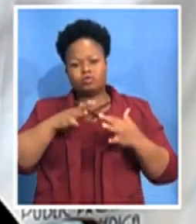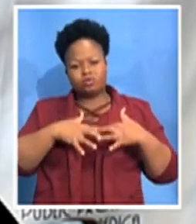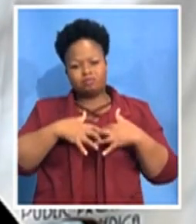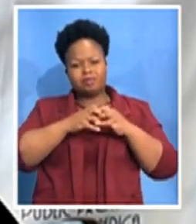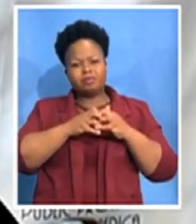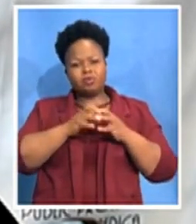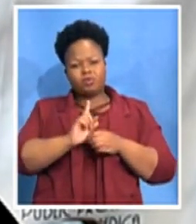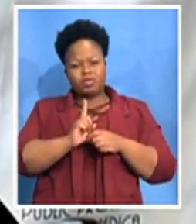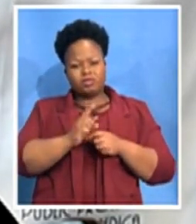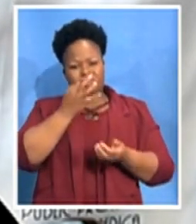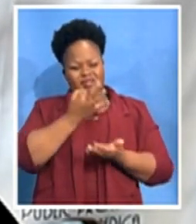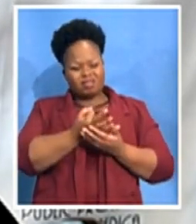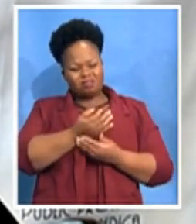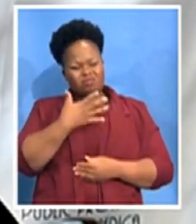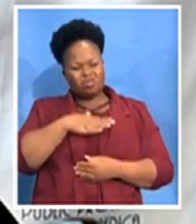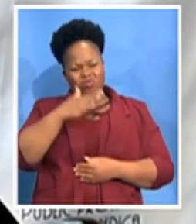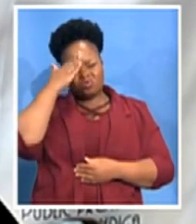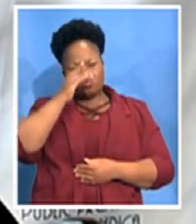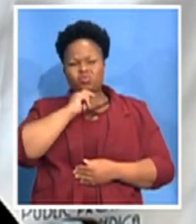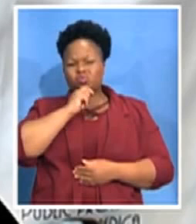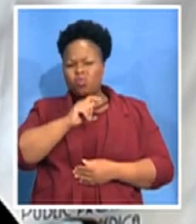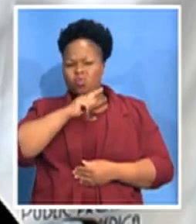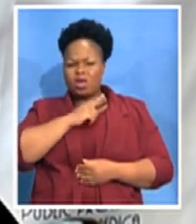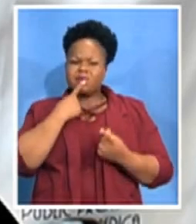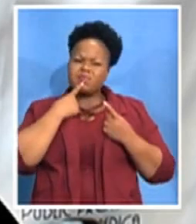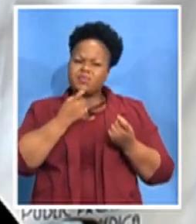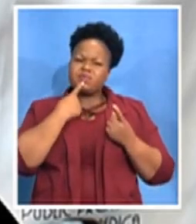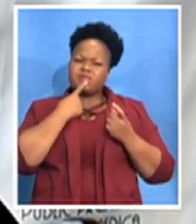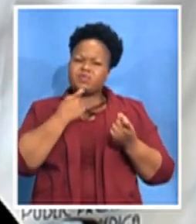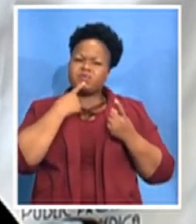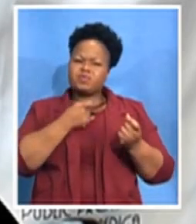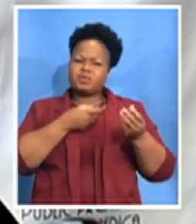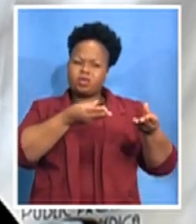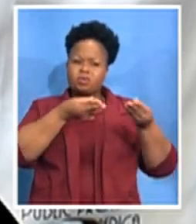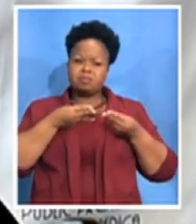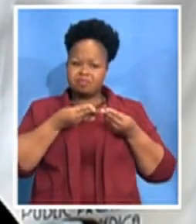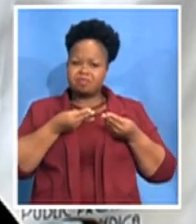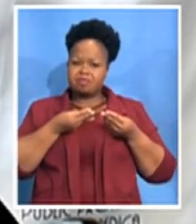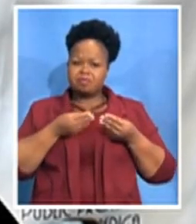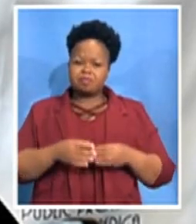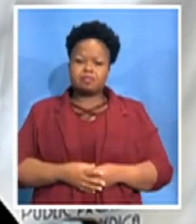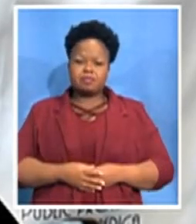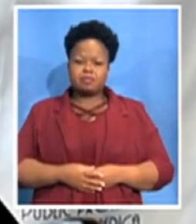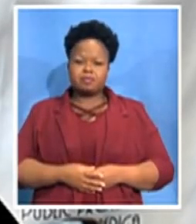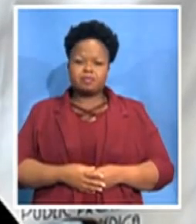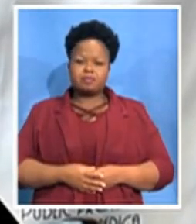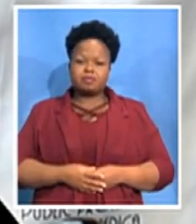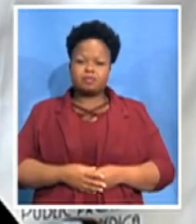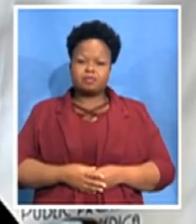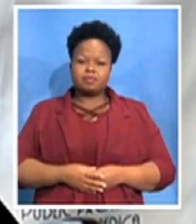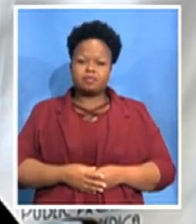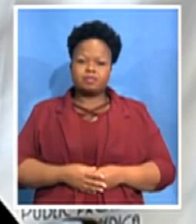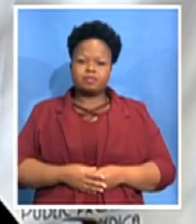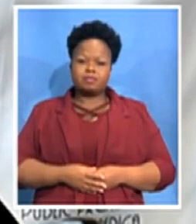or potential flood of complaints received or to be received by this office. The